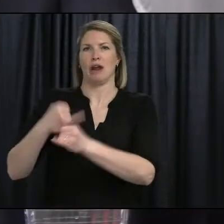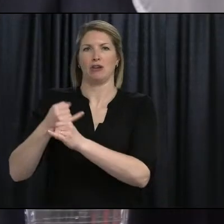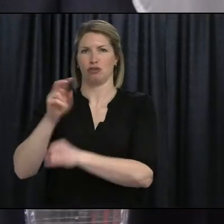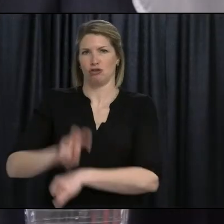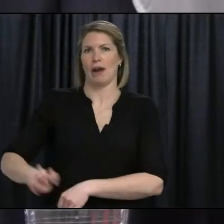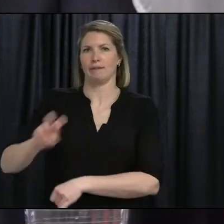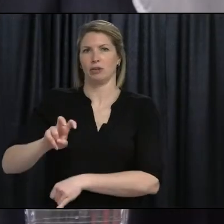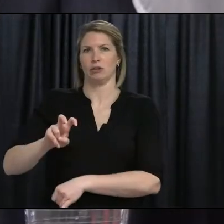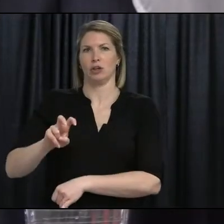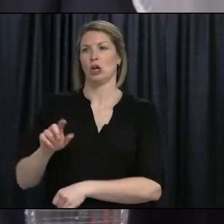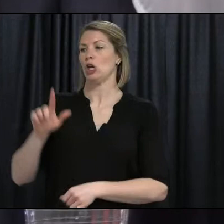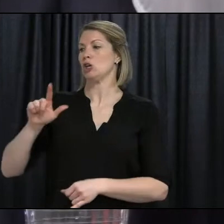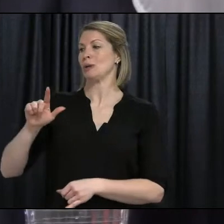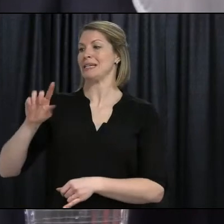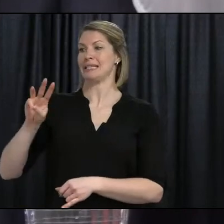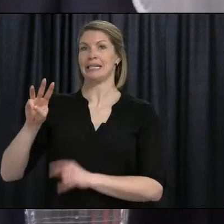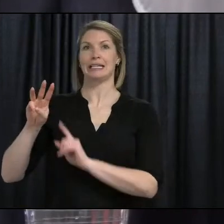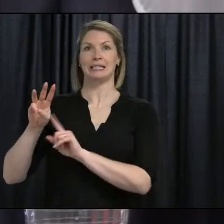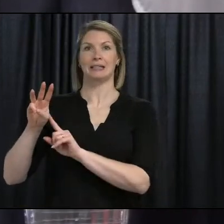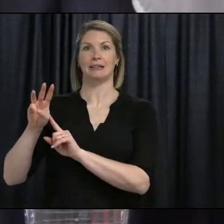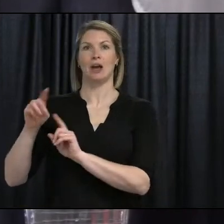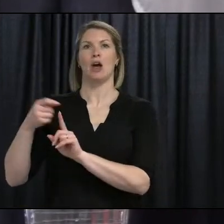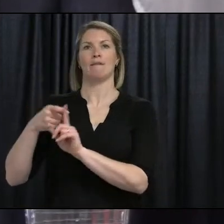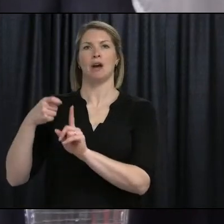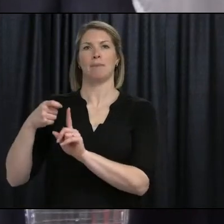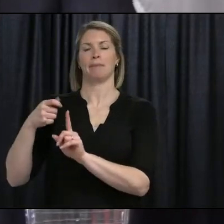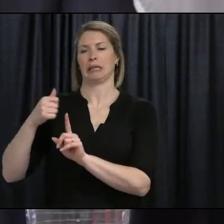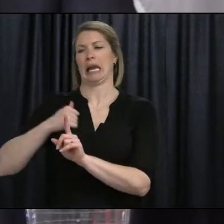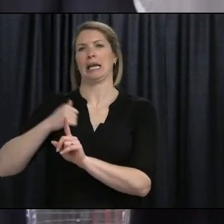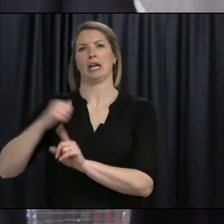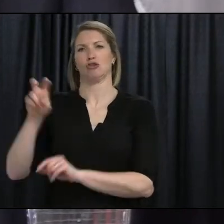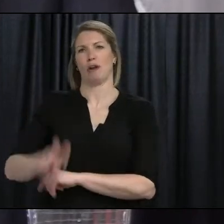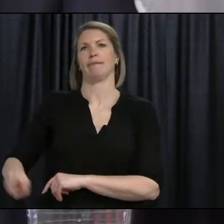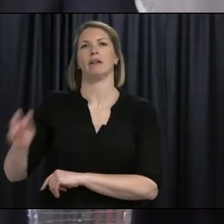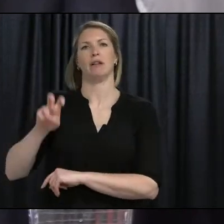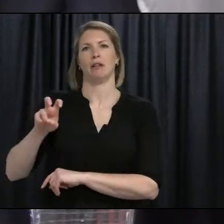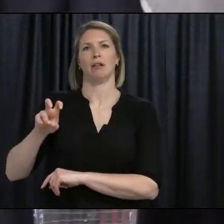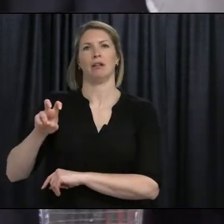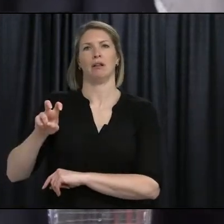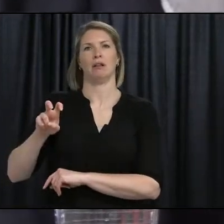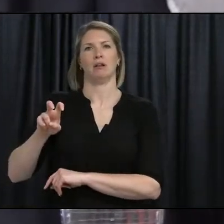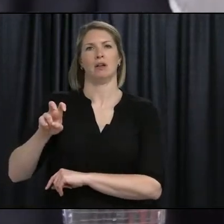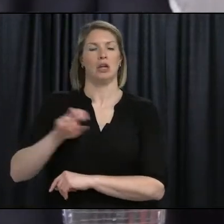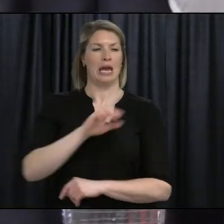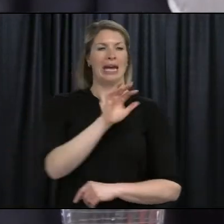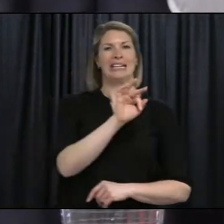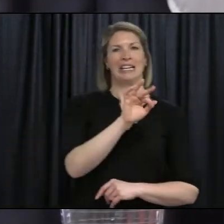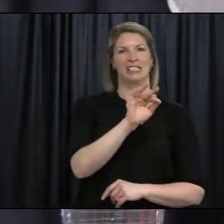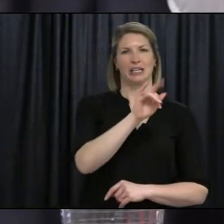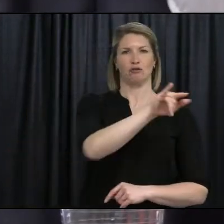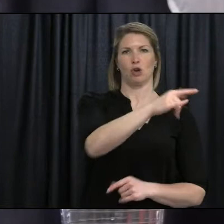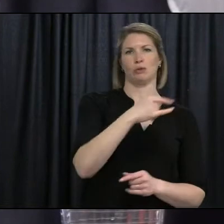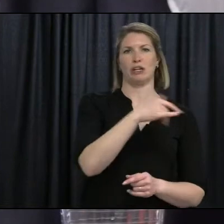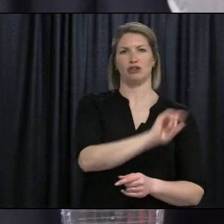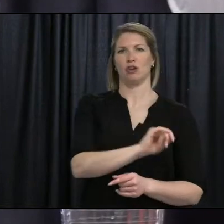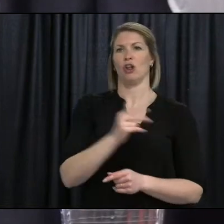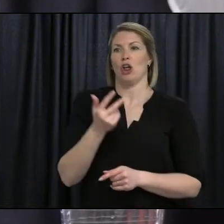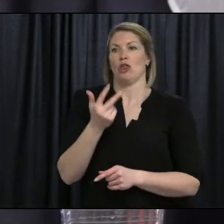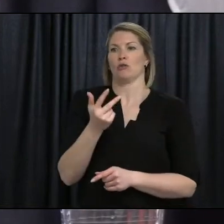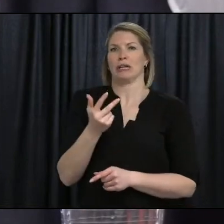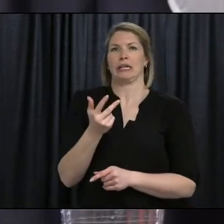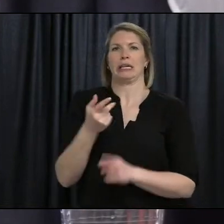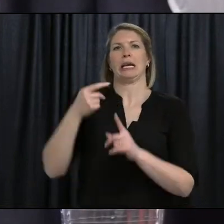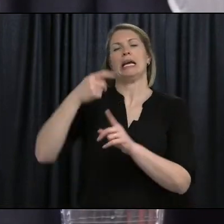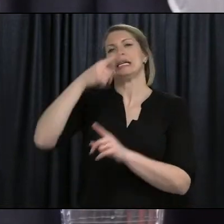travel, and 26 were domestic travel. They break down to 19 rotational, 3 seasonal, and